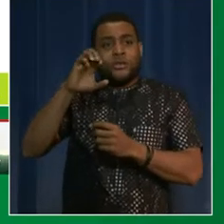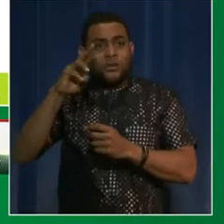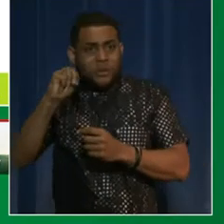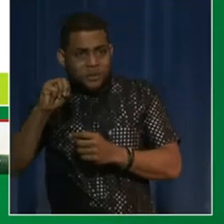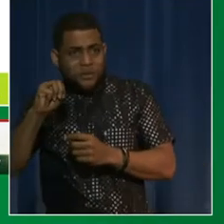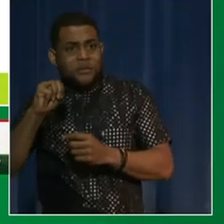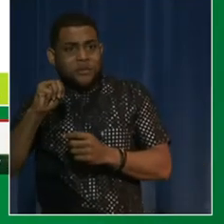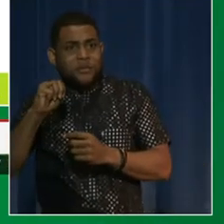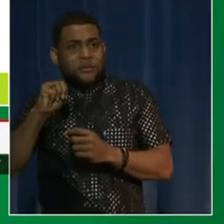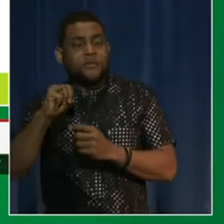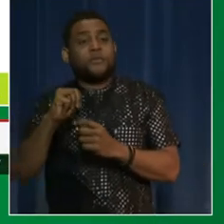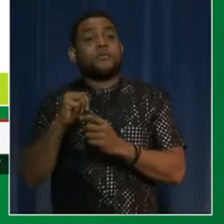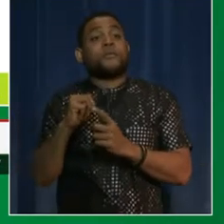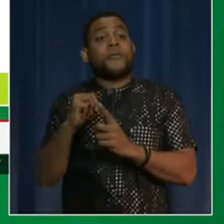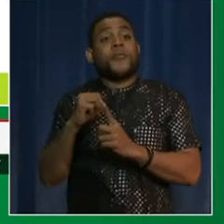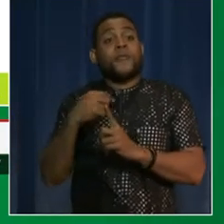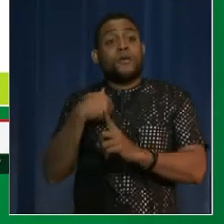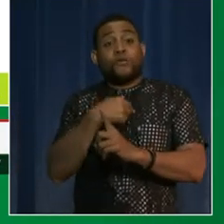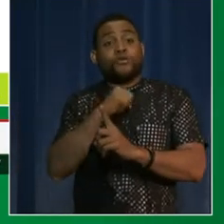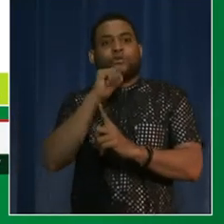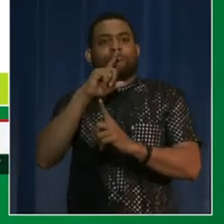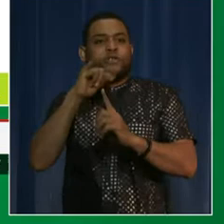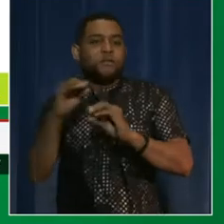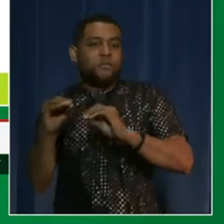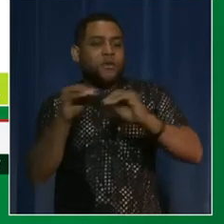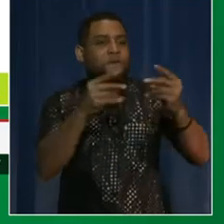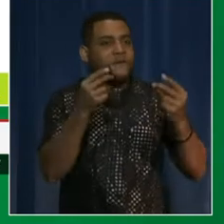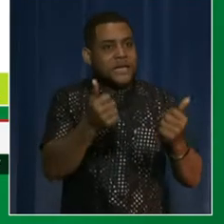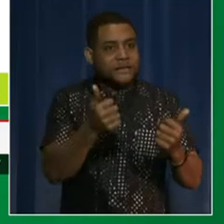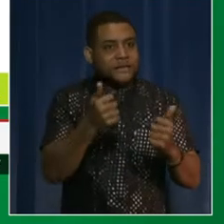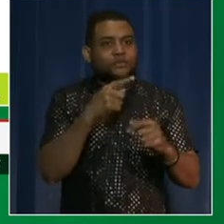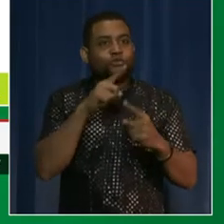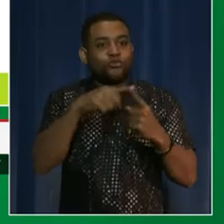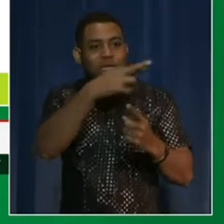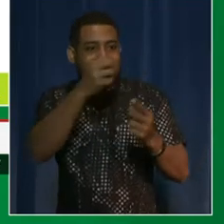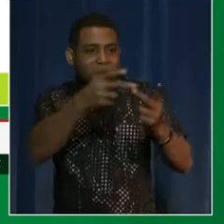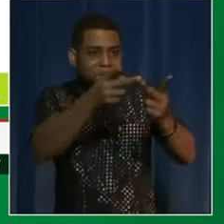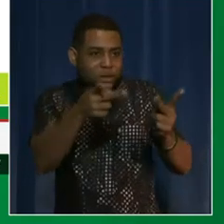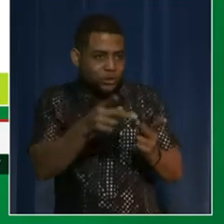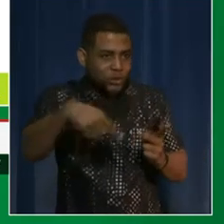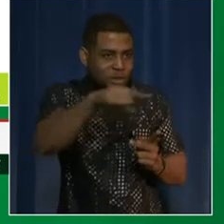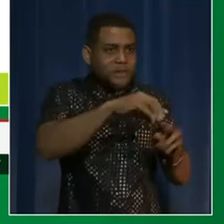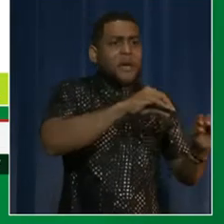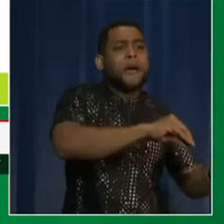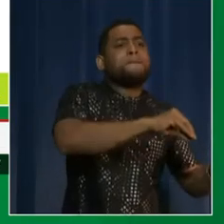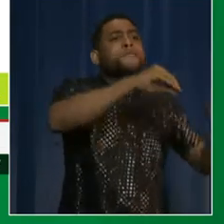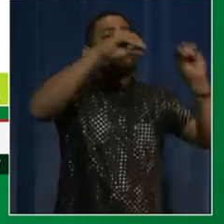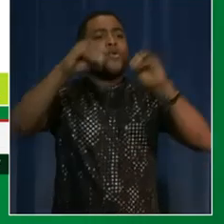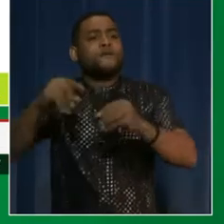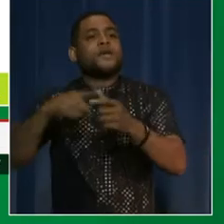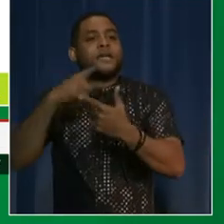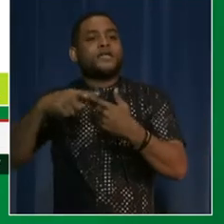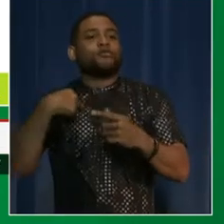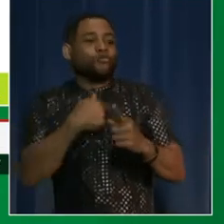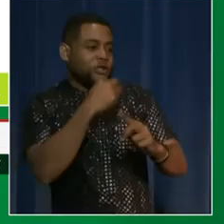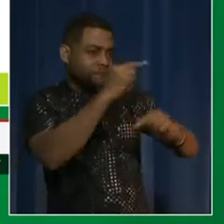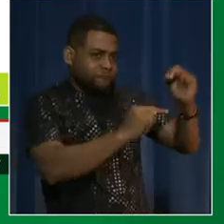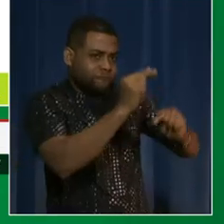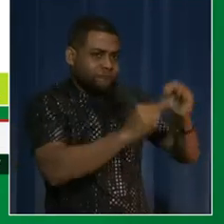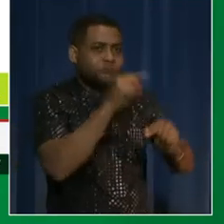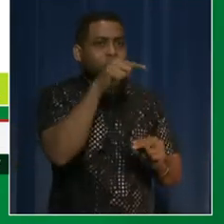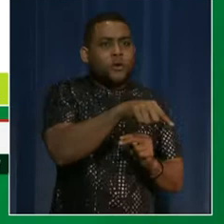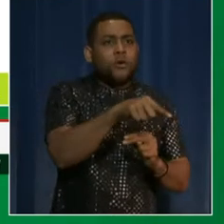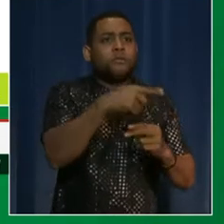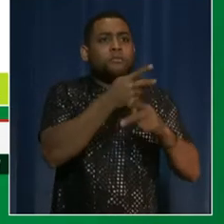moving very quickly to help relocate them so that we can deliver these properties and ready for redevelopment. And so those will